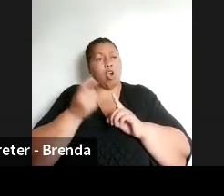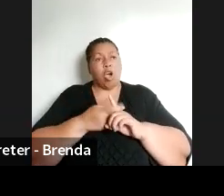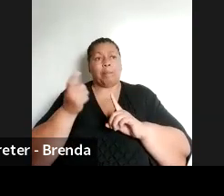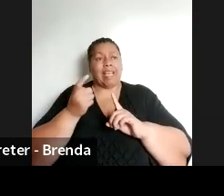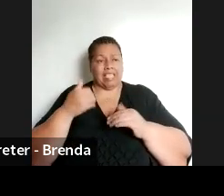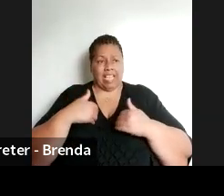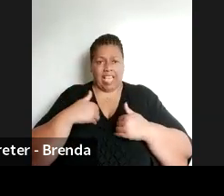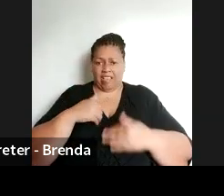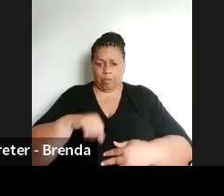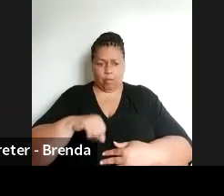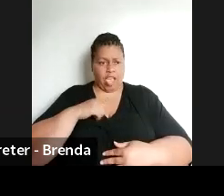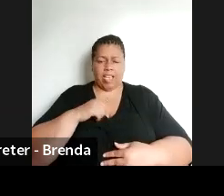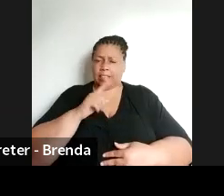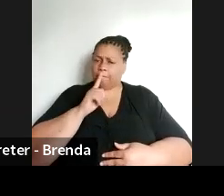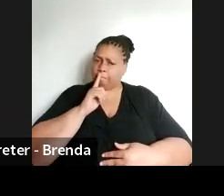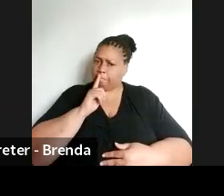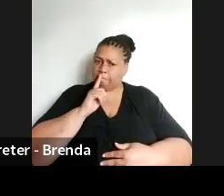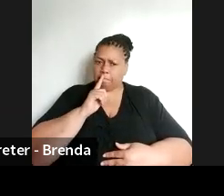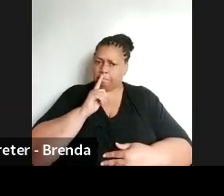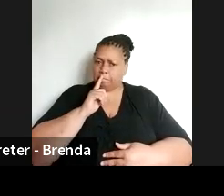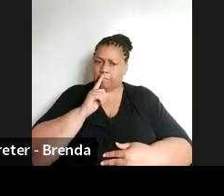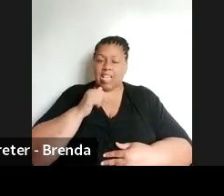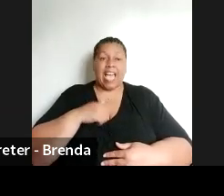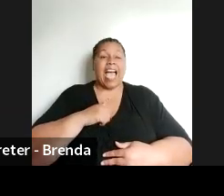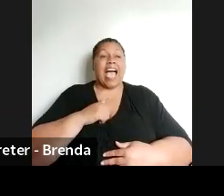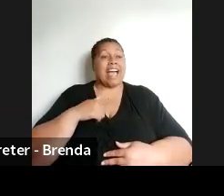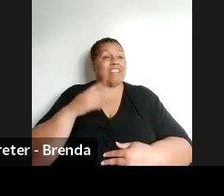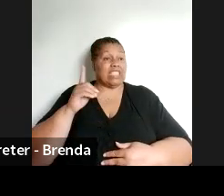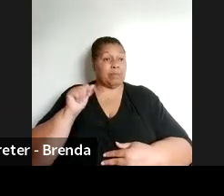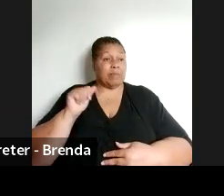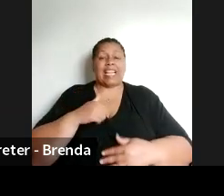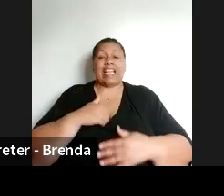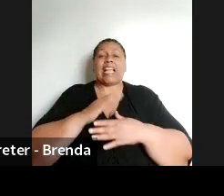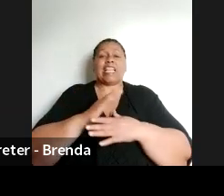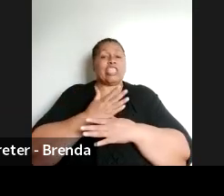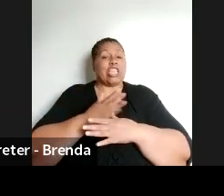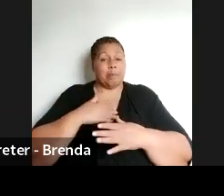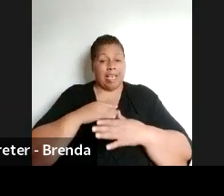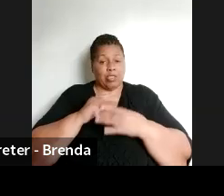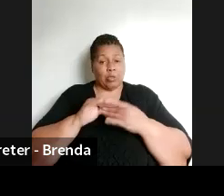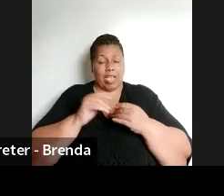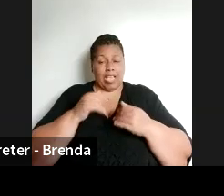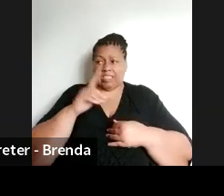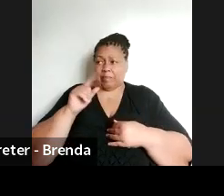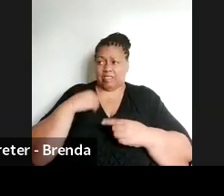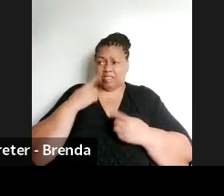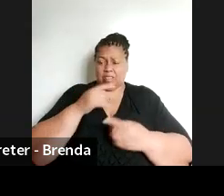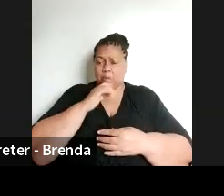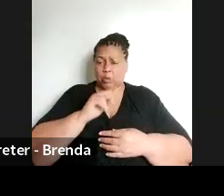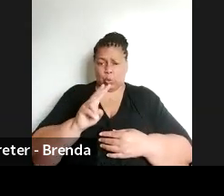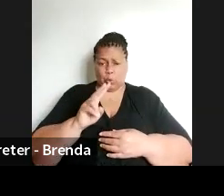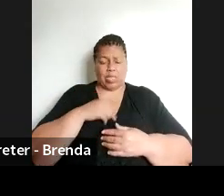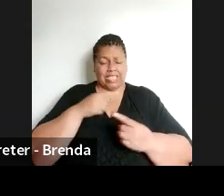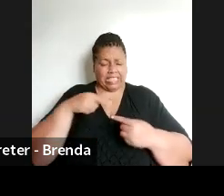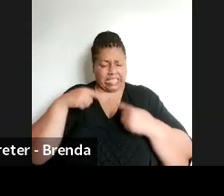automatically. And I know having a disability, I shared my story earlier with having a disability since I was 2 and just kind of struggling